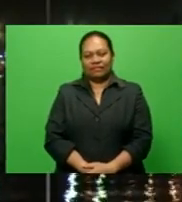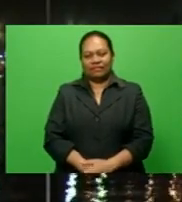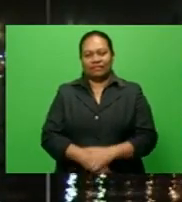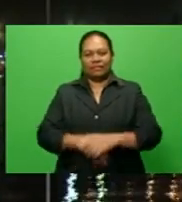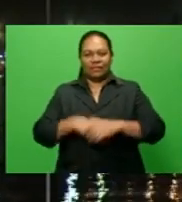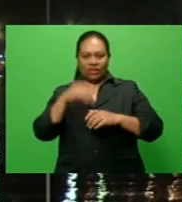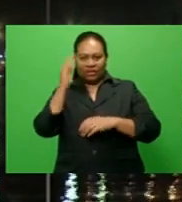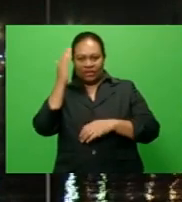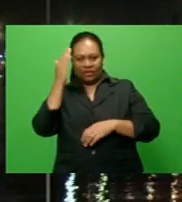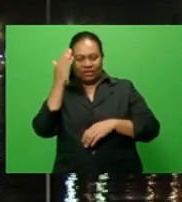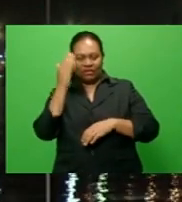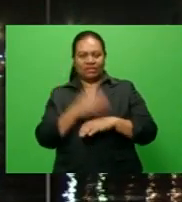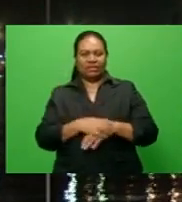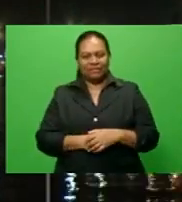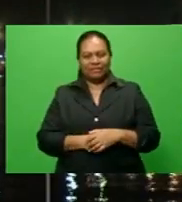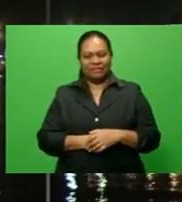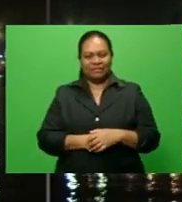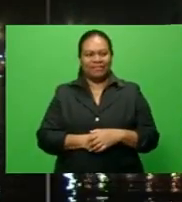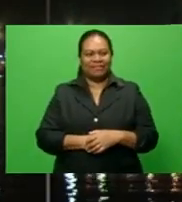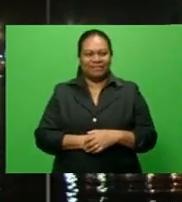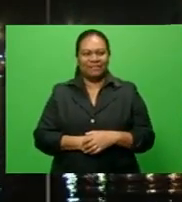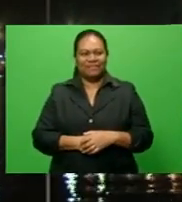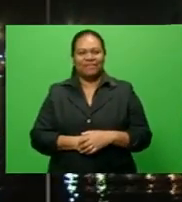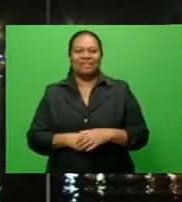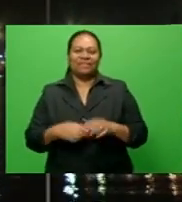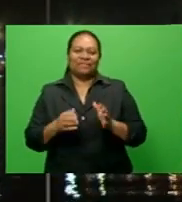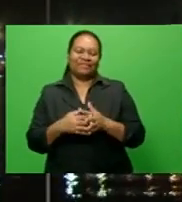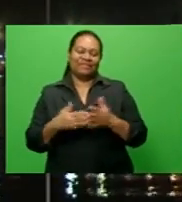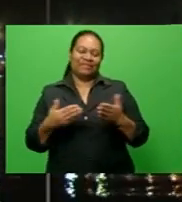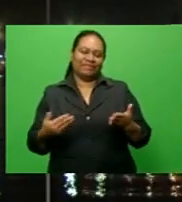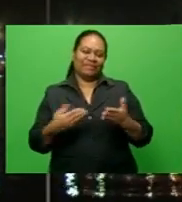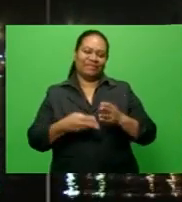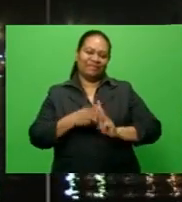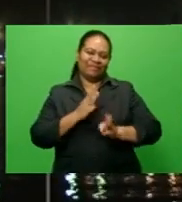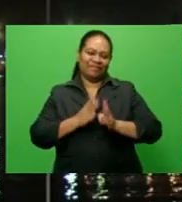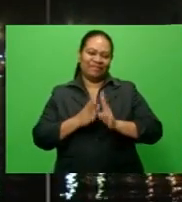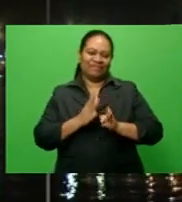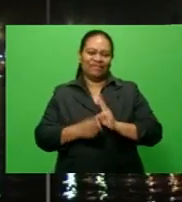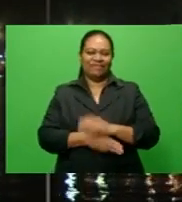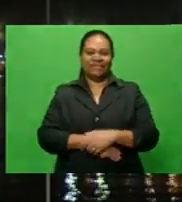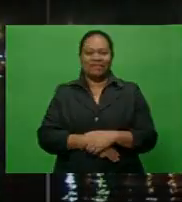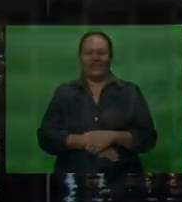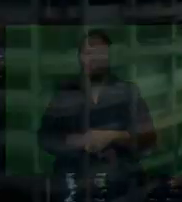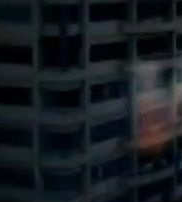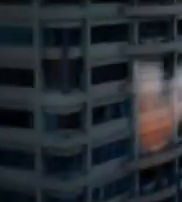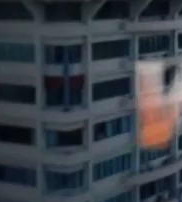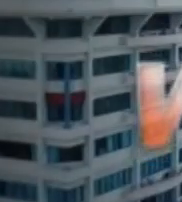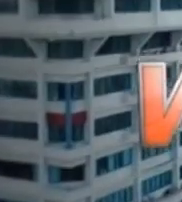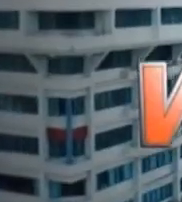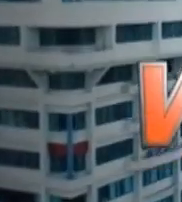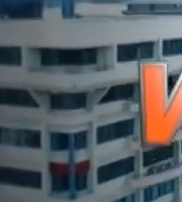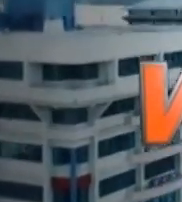Facebook's unfollow feature. And Angie joins us now with the latest in weather.